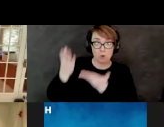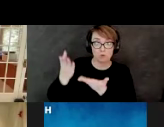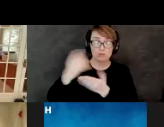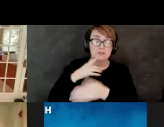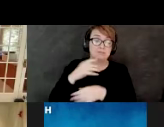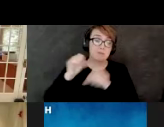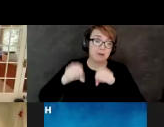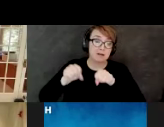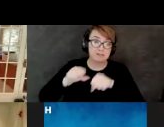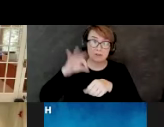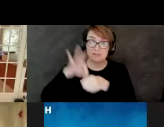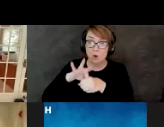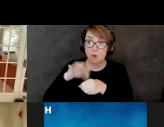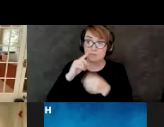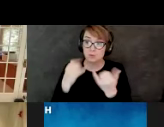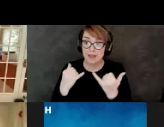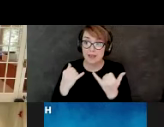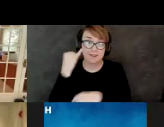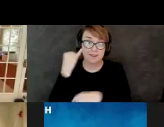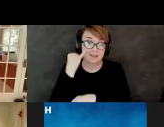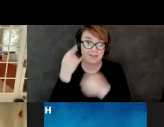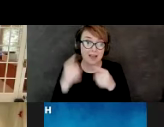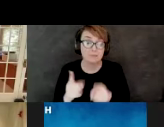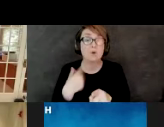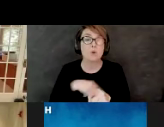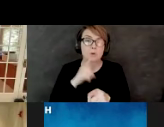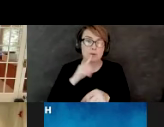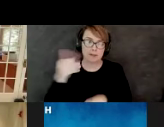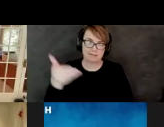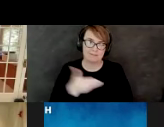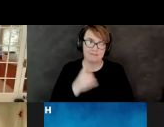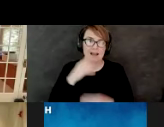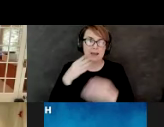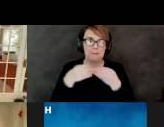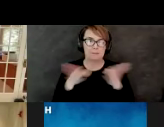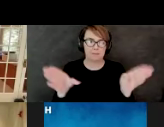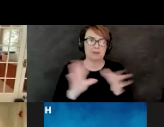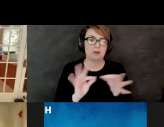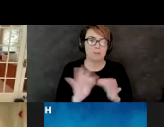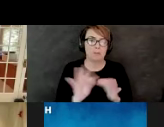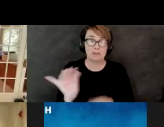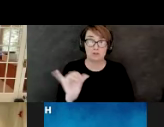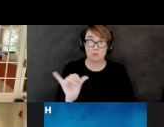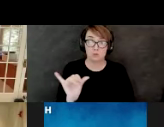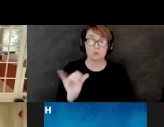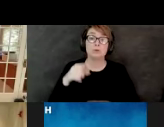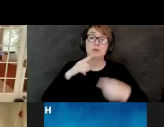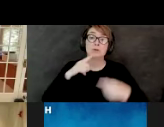taken today, we will also invite public comment as well. So during the public comment,